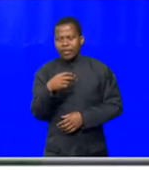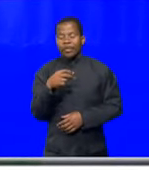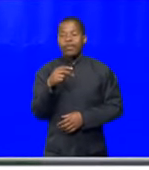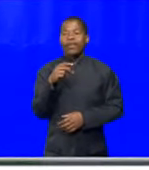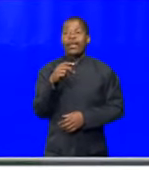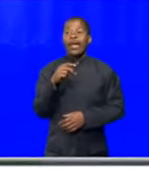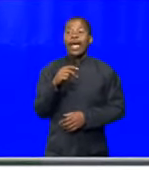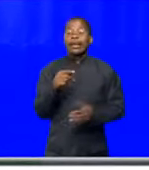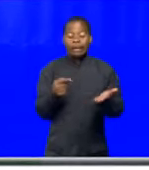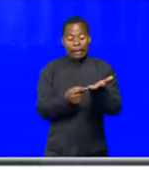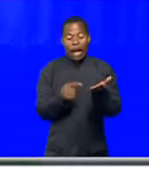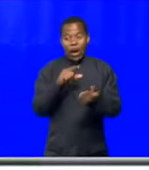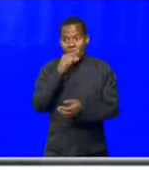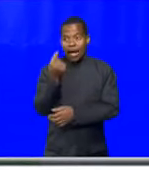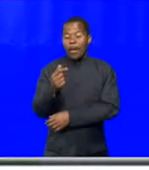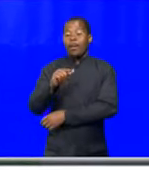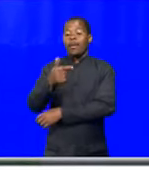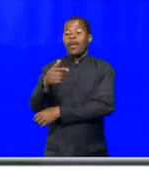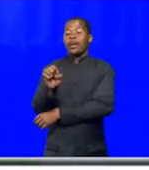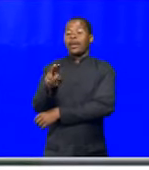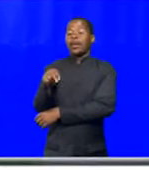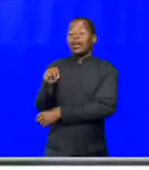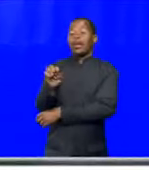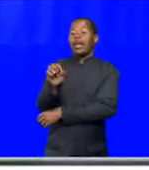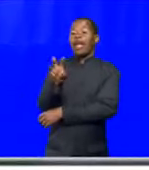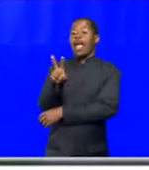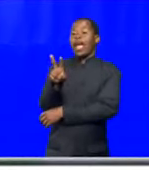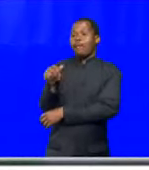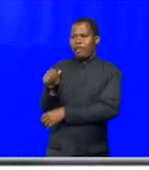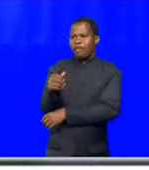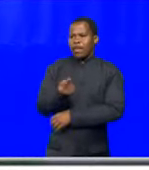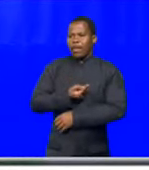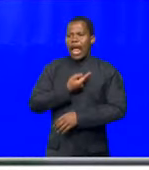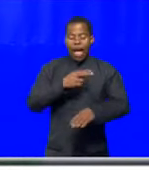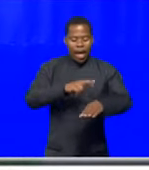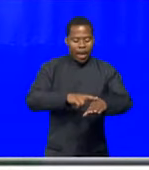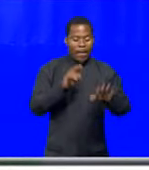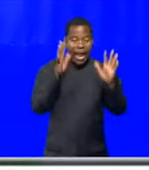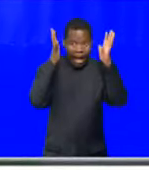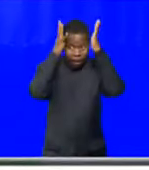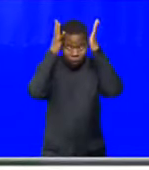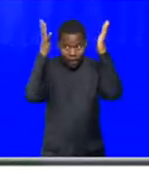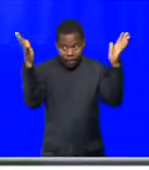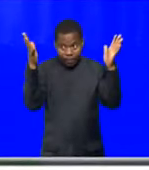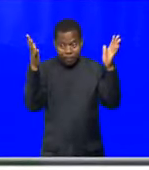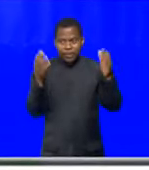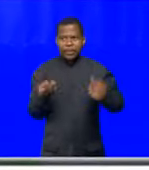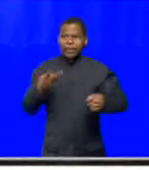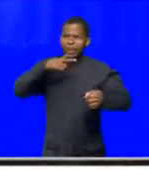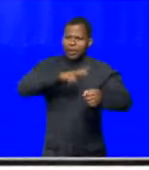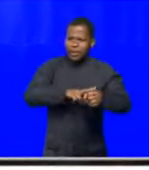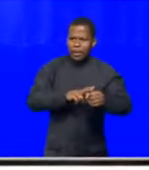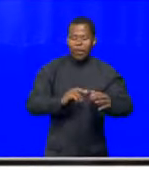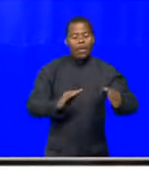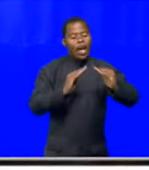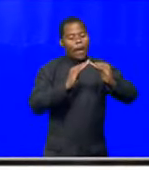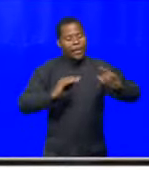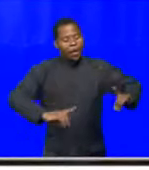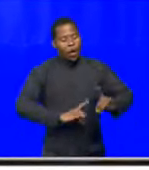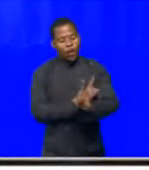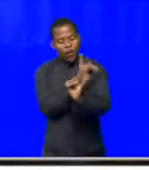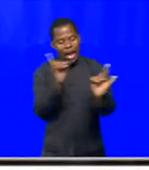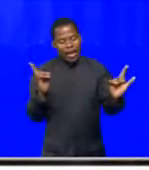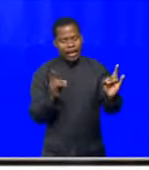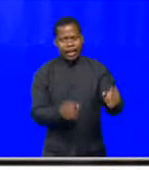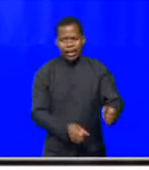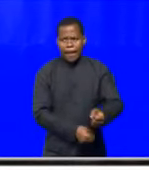Organization, it pleases me greatly that it is through the support of the Ministry of